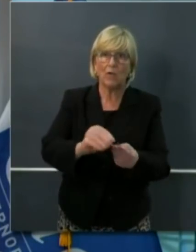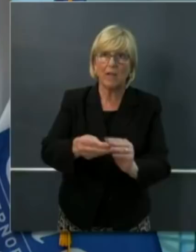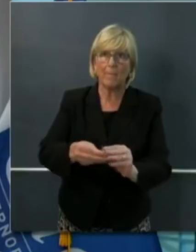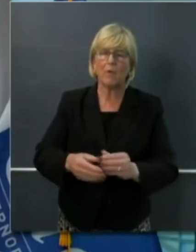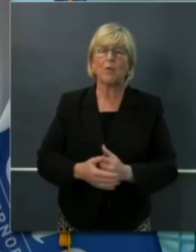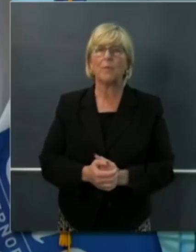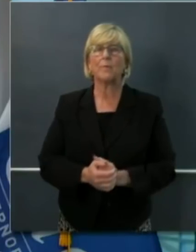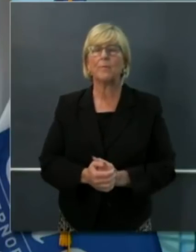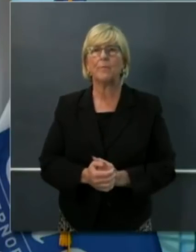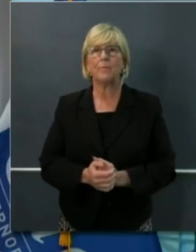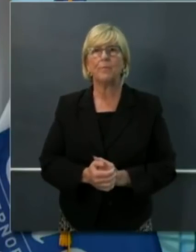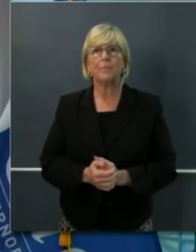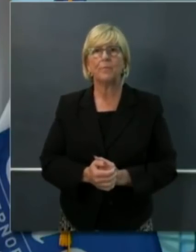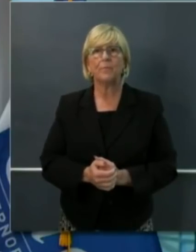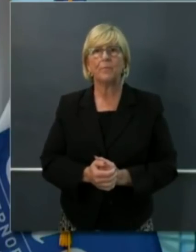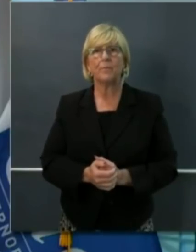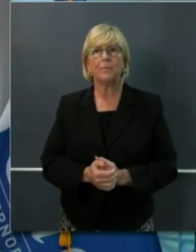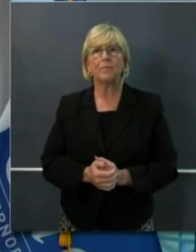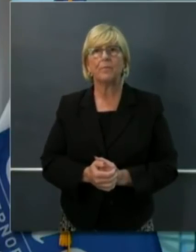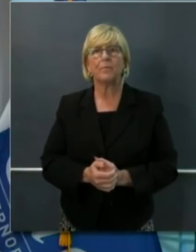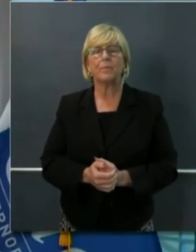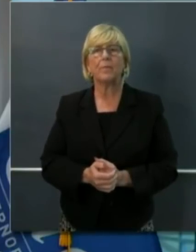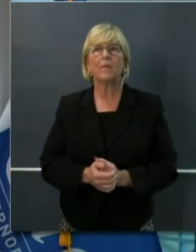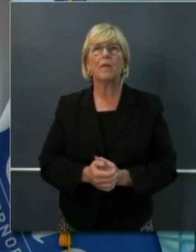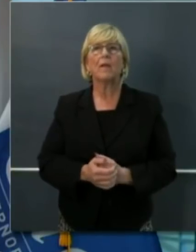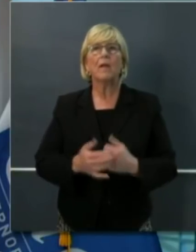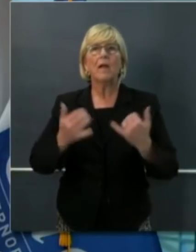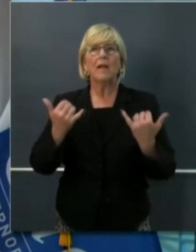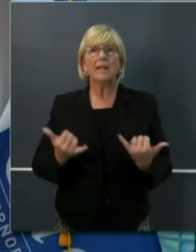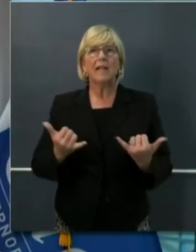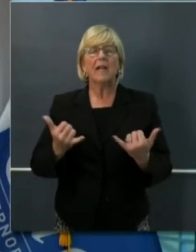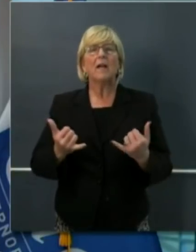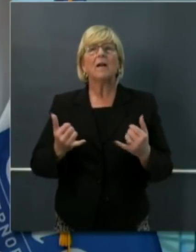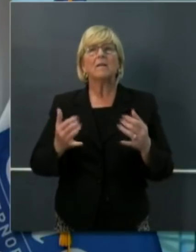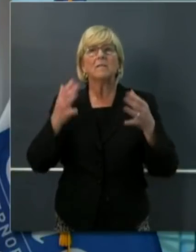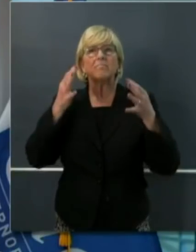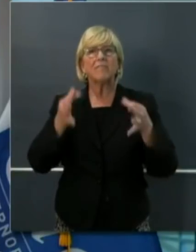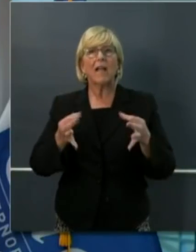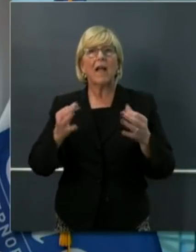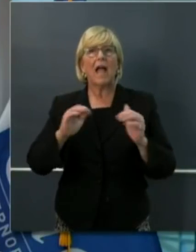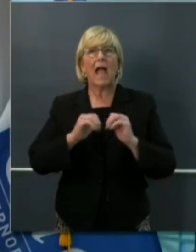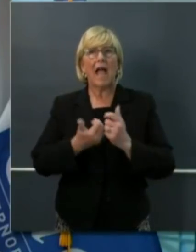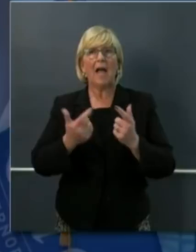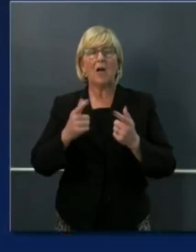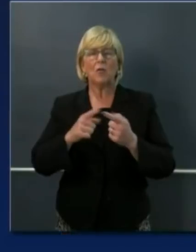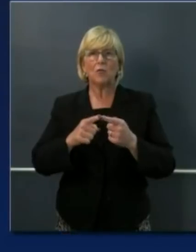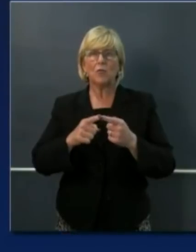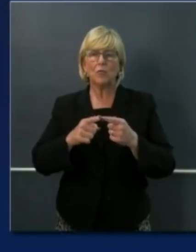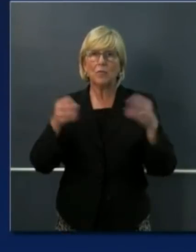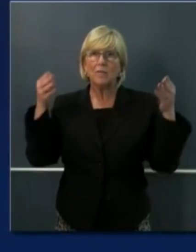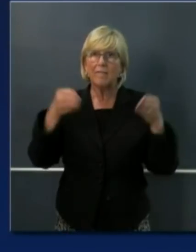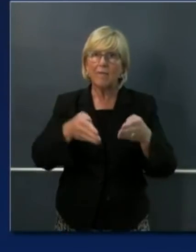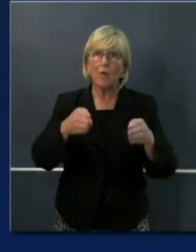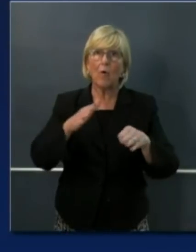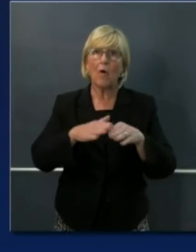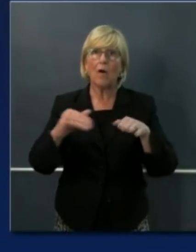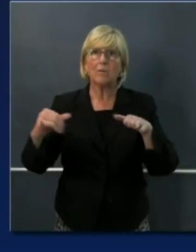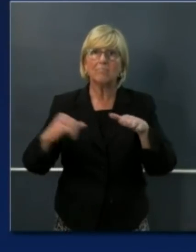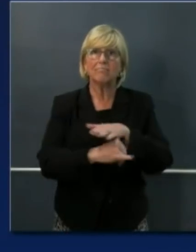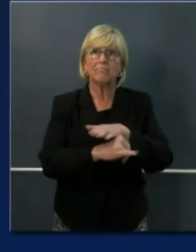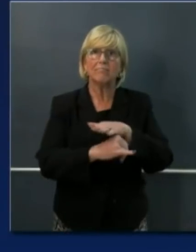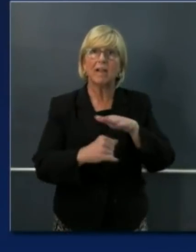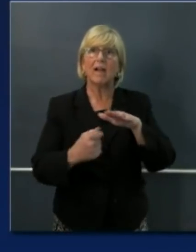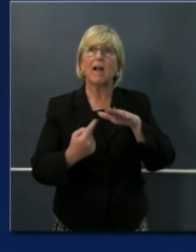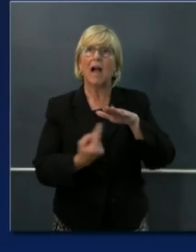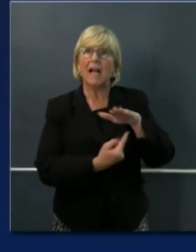In terms of developing isolation protocols and supports, we are working with our local partners to develop